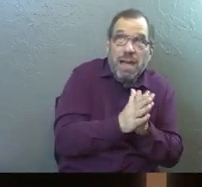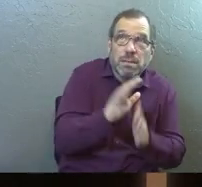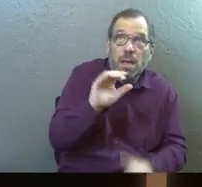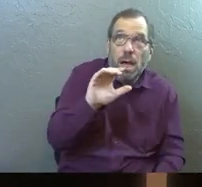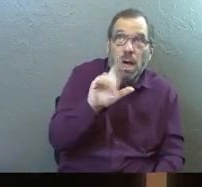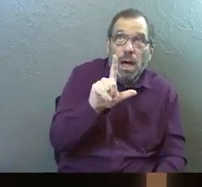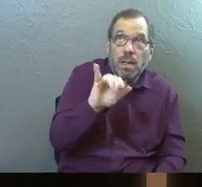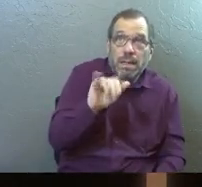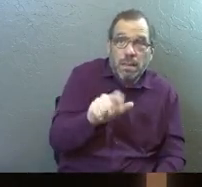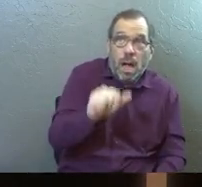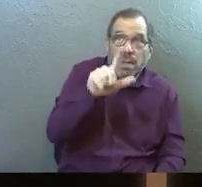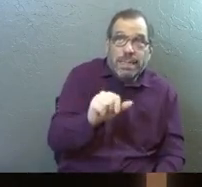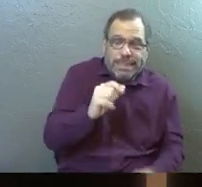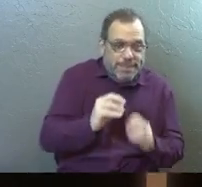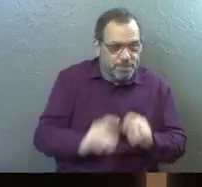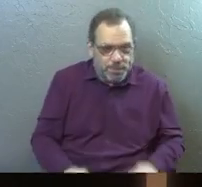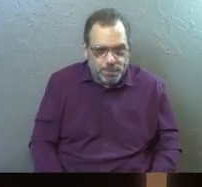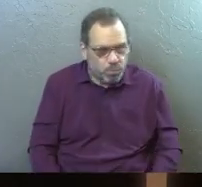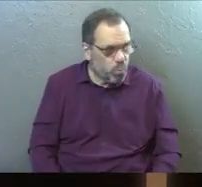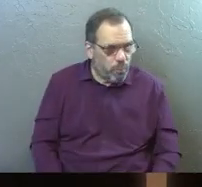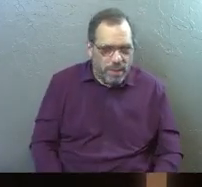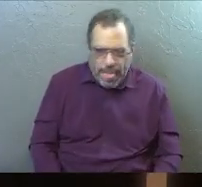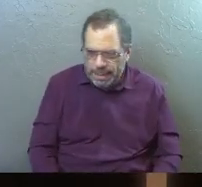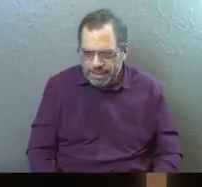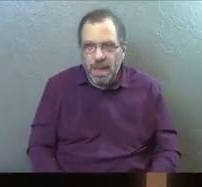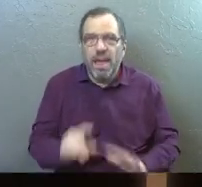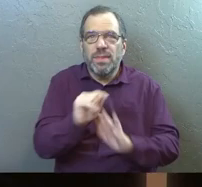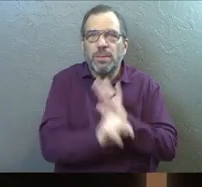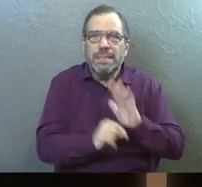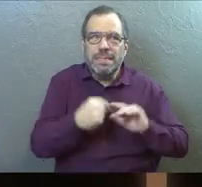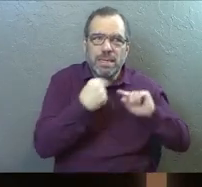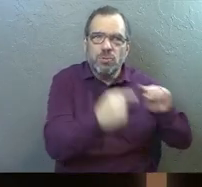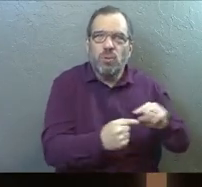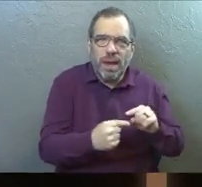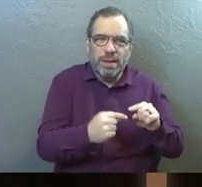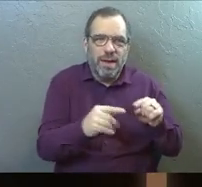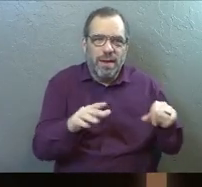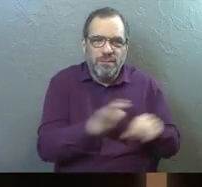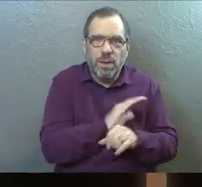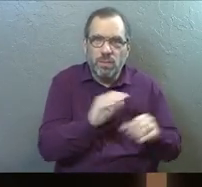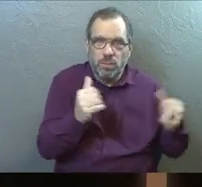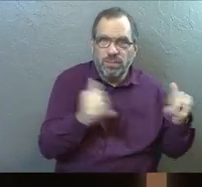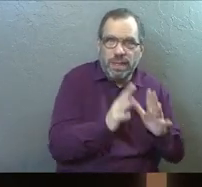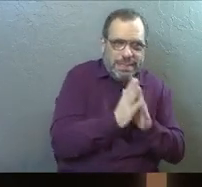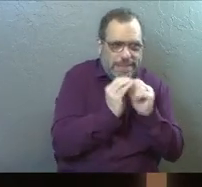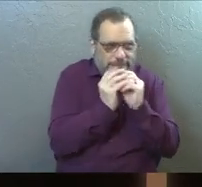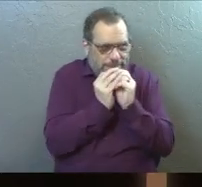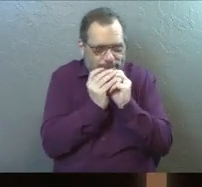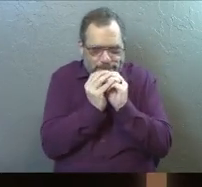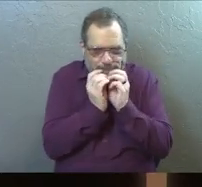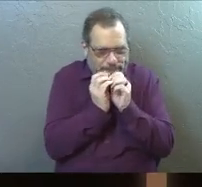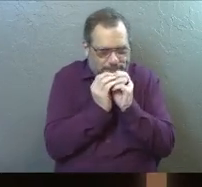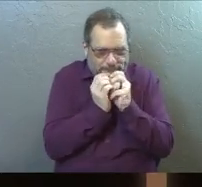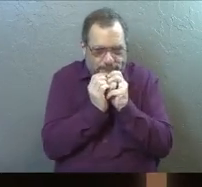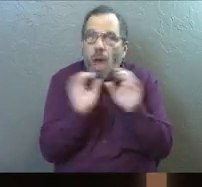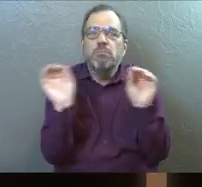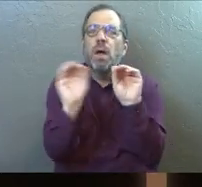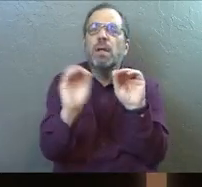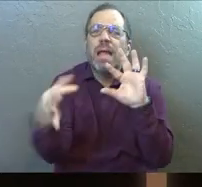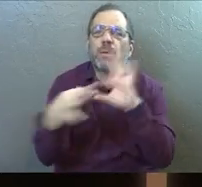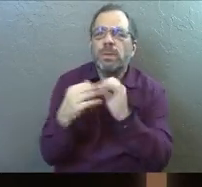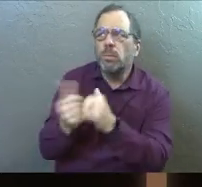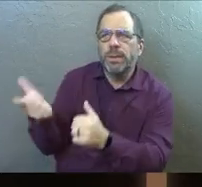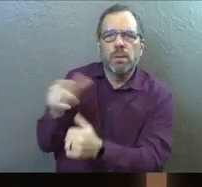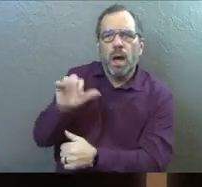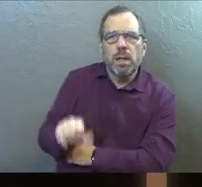And I had a season in there where I was struggling and filled with some fear. And it had nothing to do